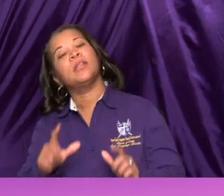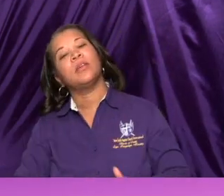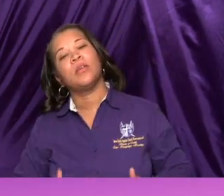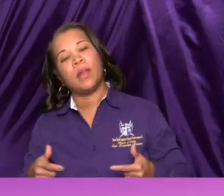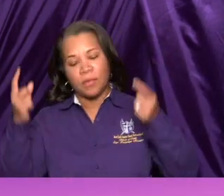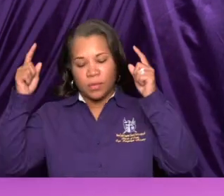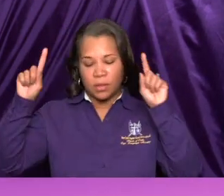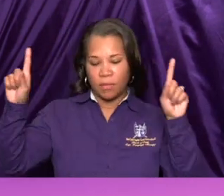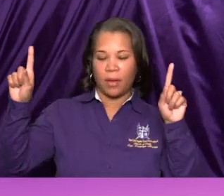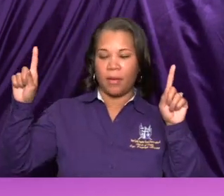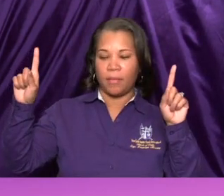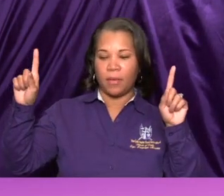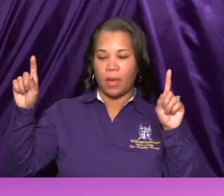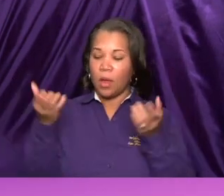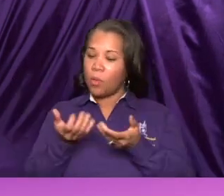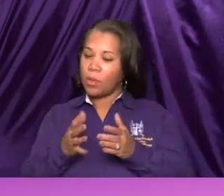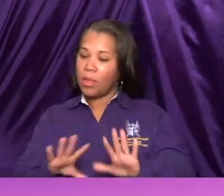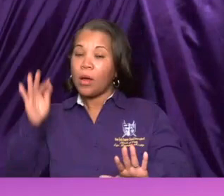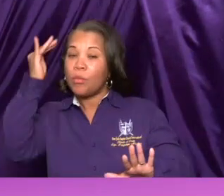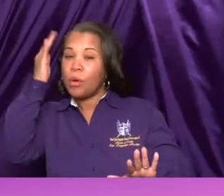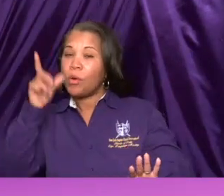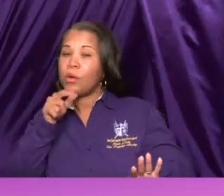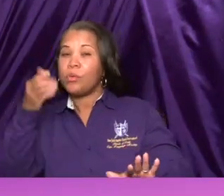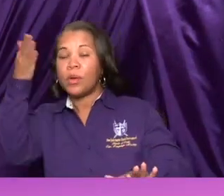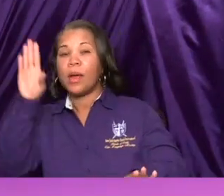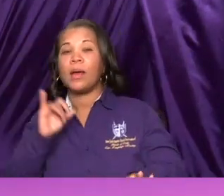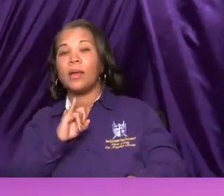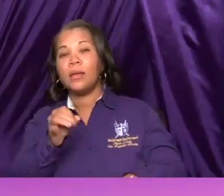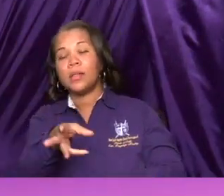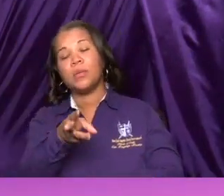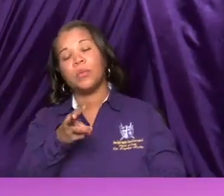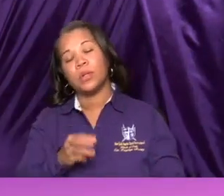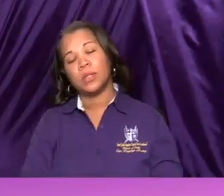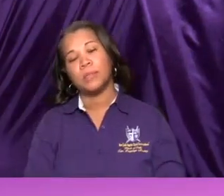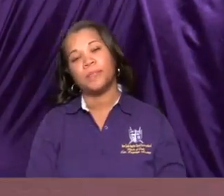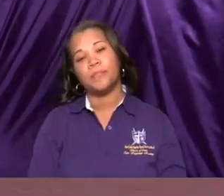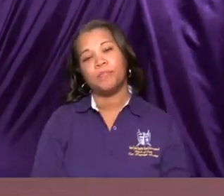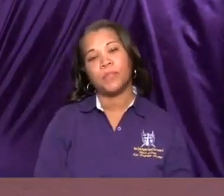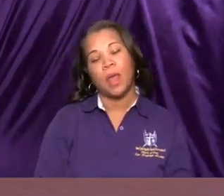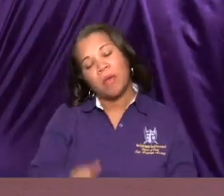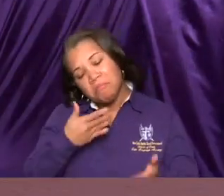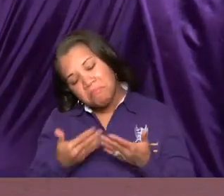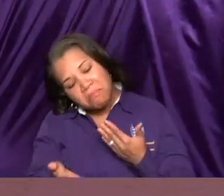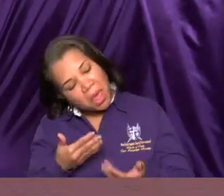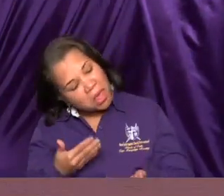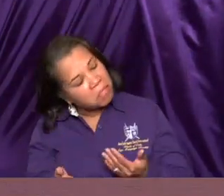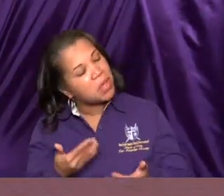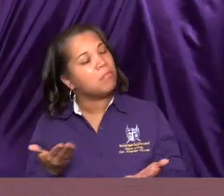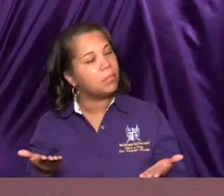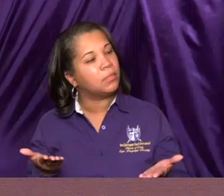without knowing who God is and was. And maybe he allowed that darkness,